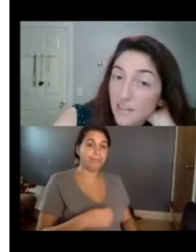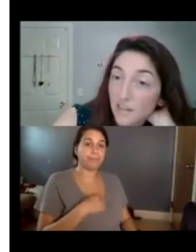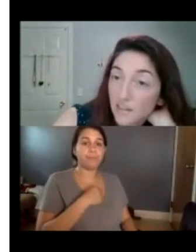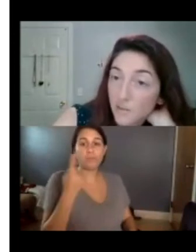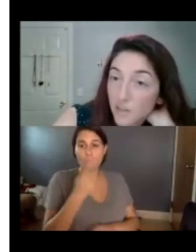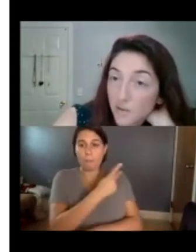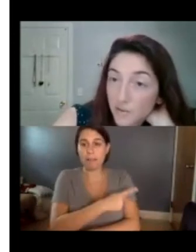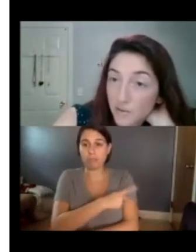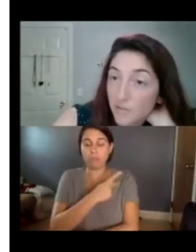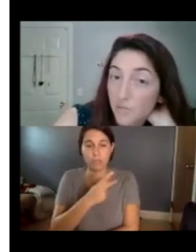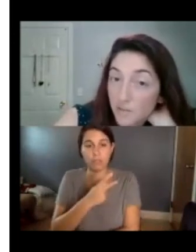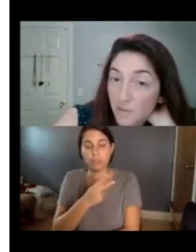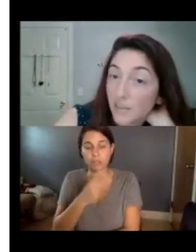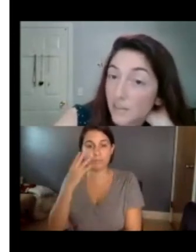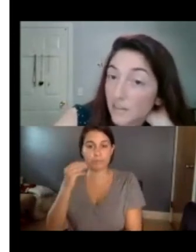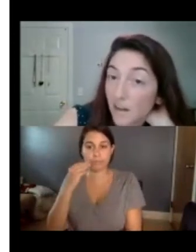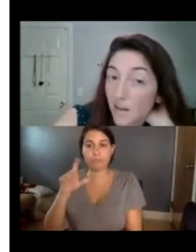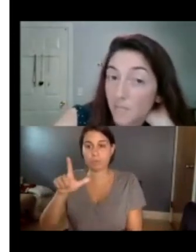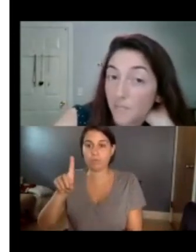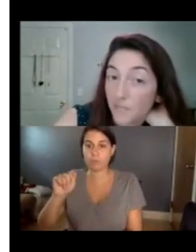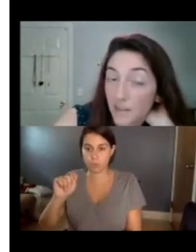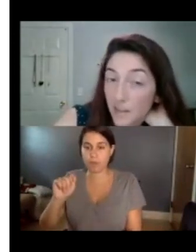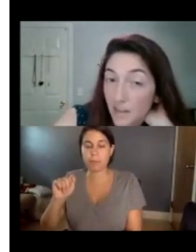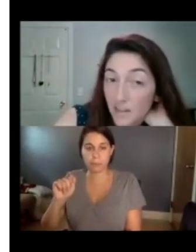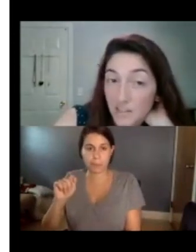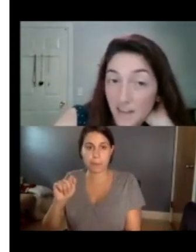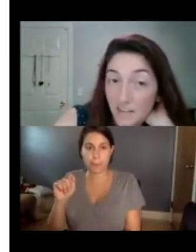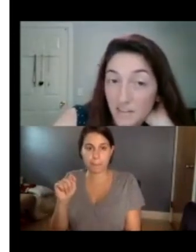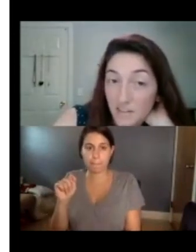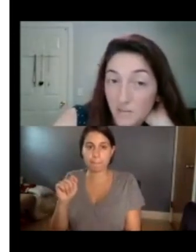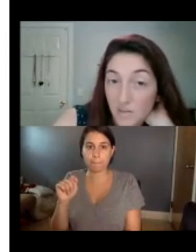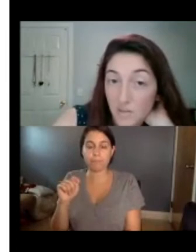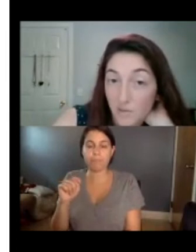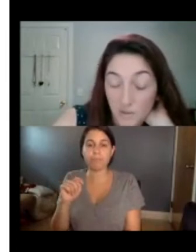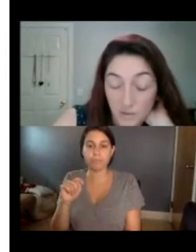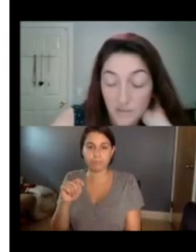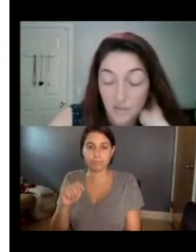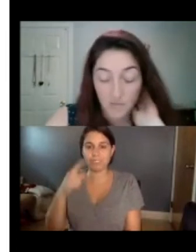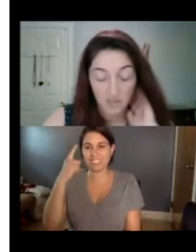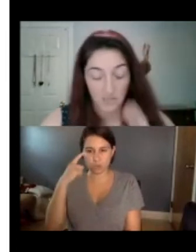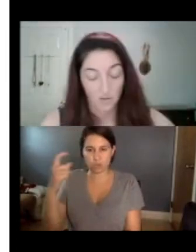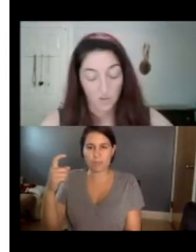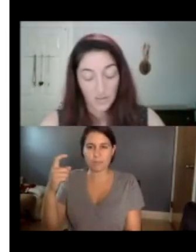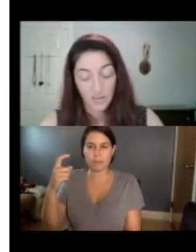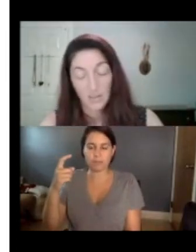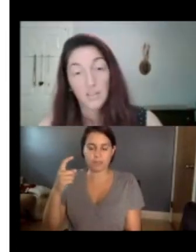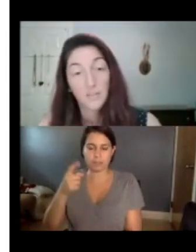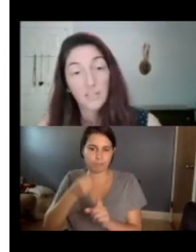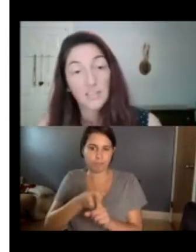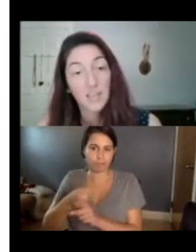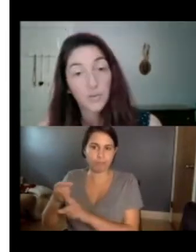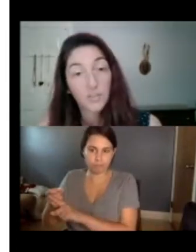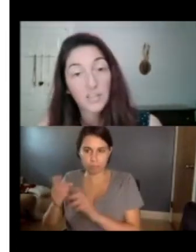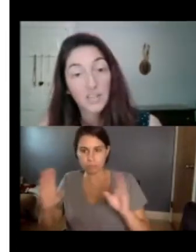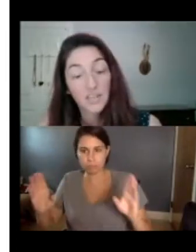patient that was going through lucid dreaming treatment. And she had these dreams over the course of the treatment. So in the